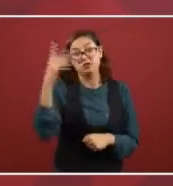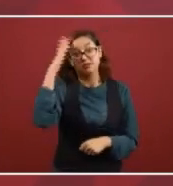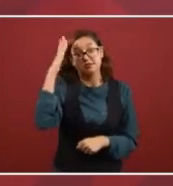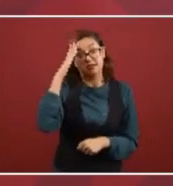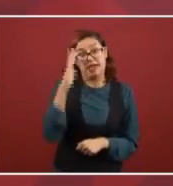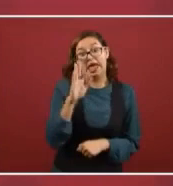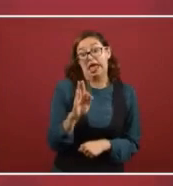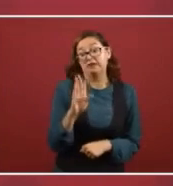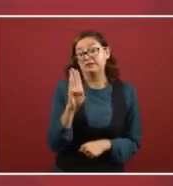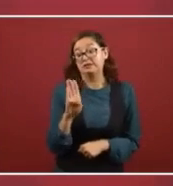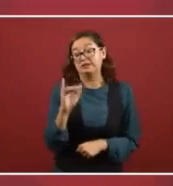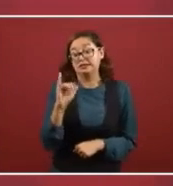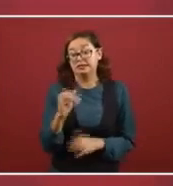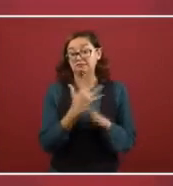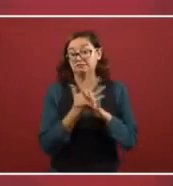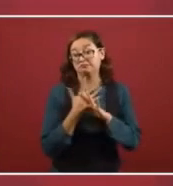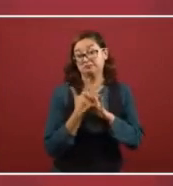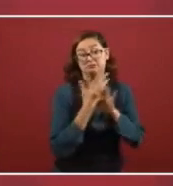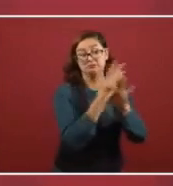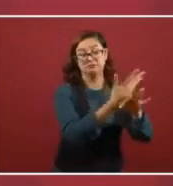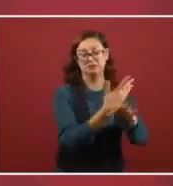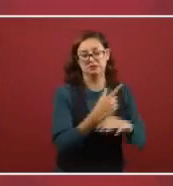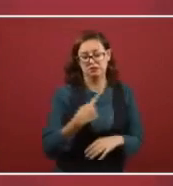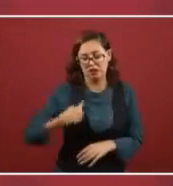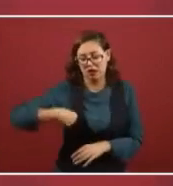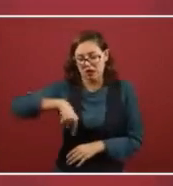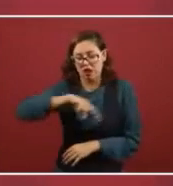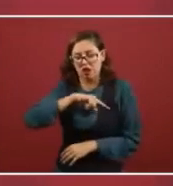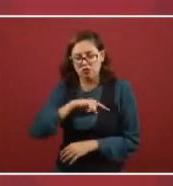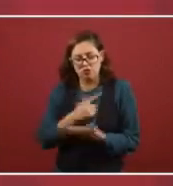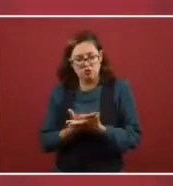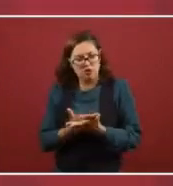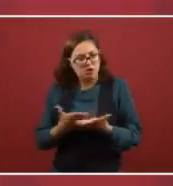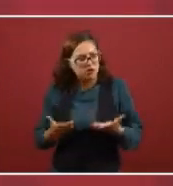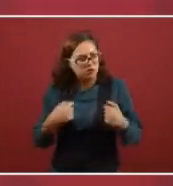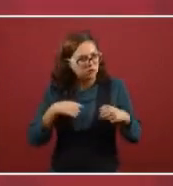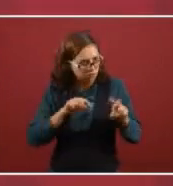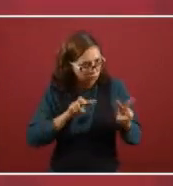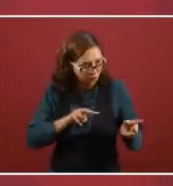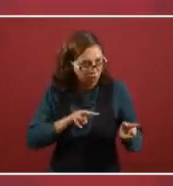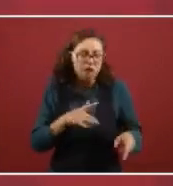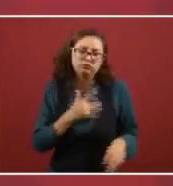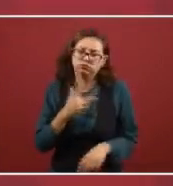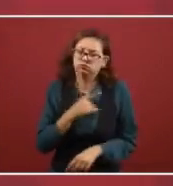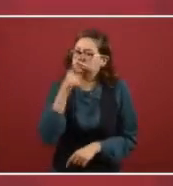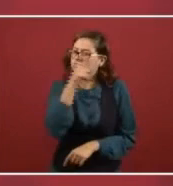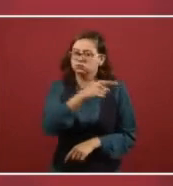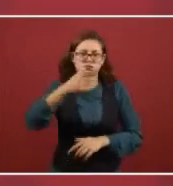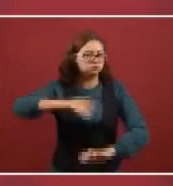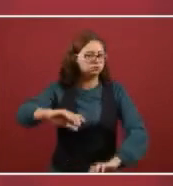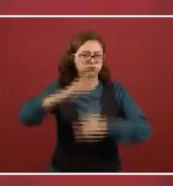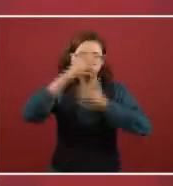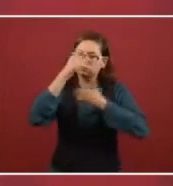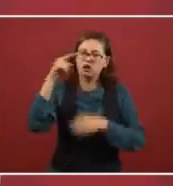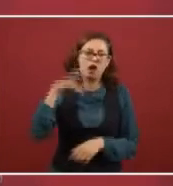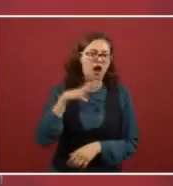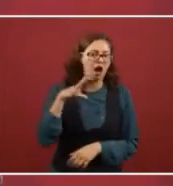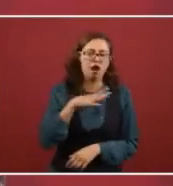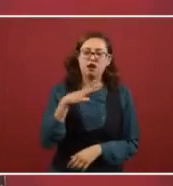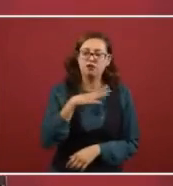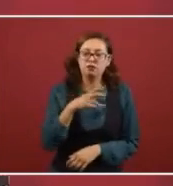that reason, Mexico is considering this act of terrorism, and we